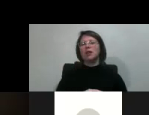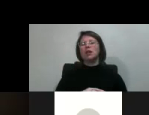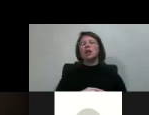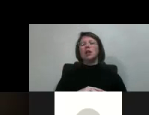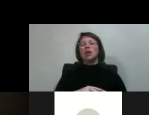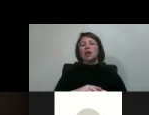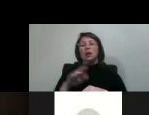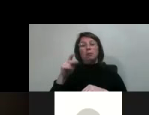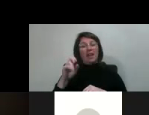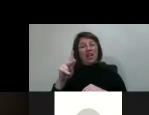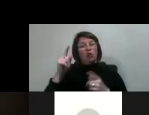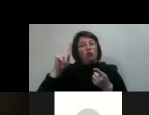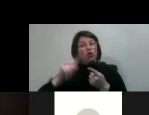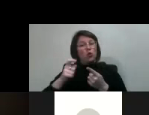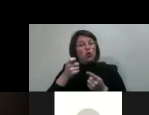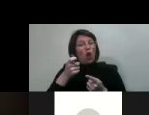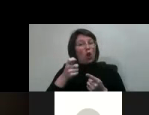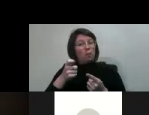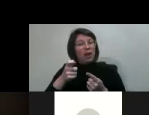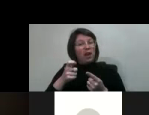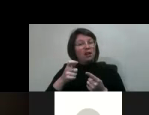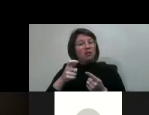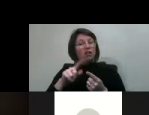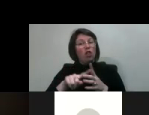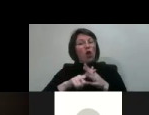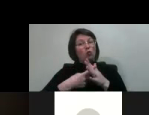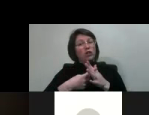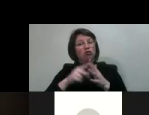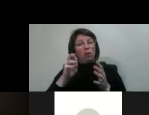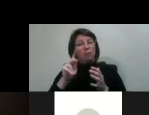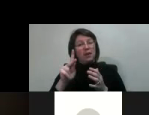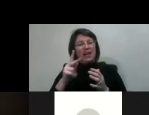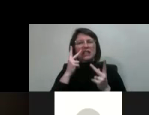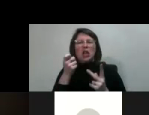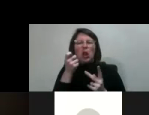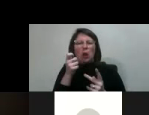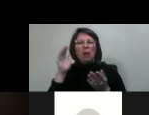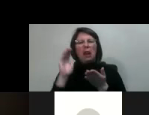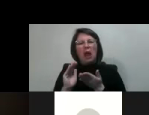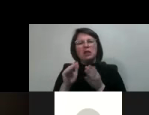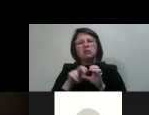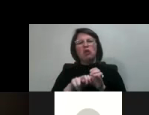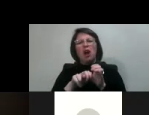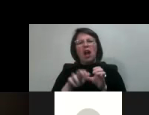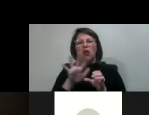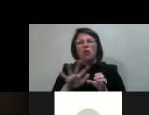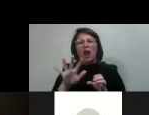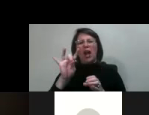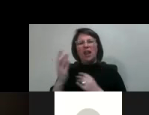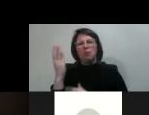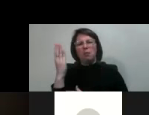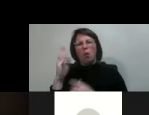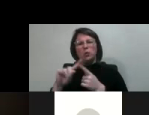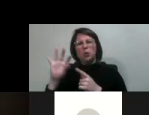the peak a little bit in the really the original peak of the peak where we've seen lower ridership. So around that 8 to 9 a.m. and